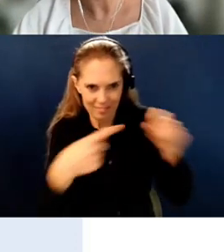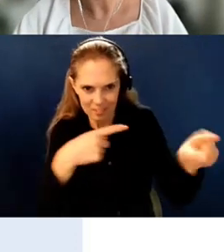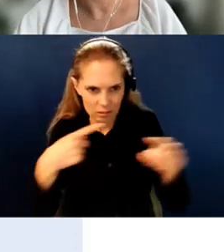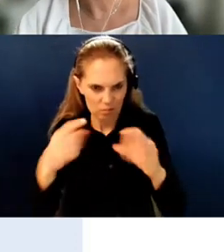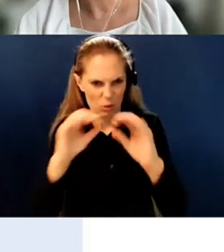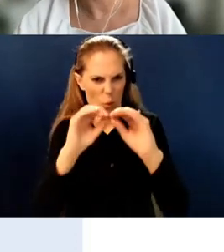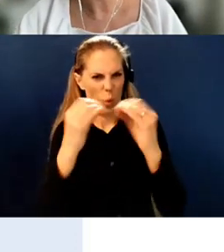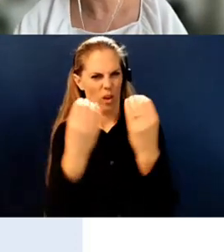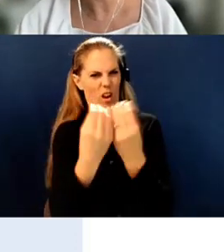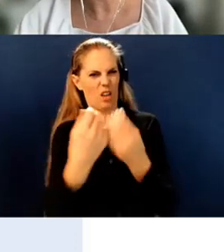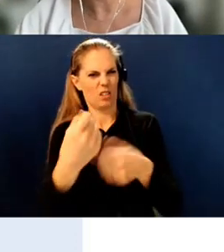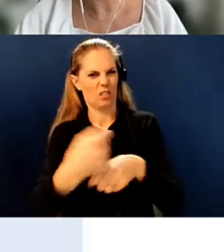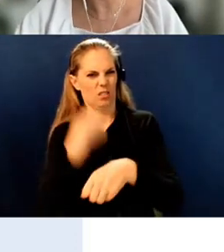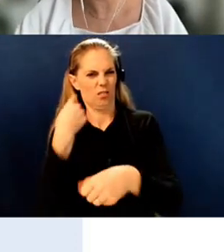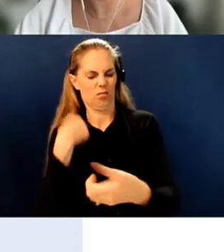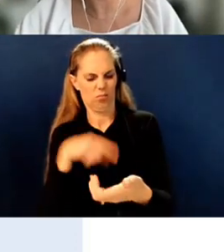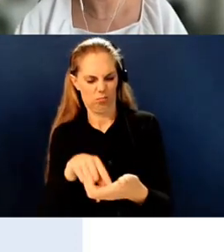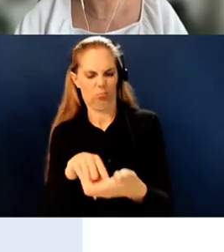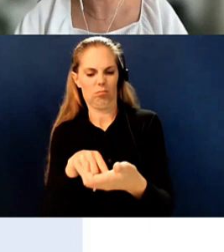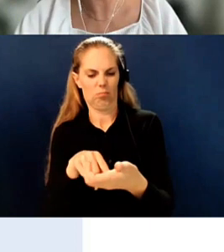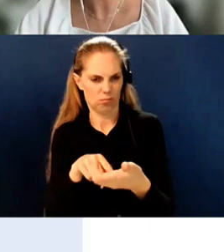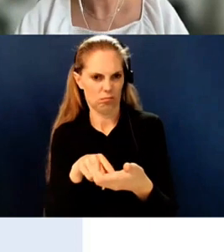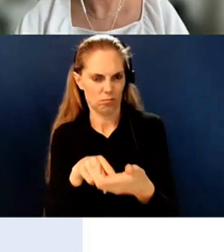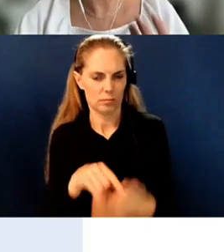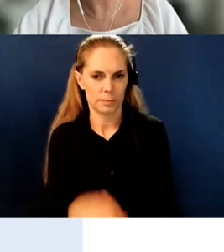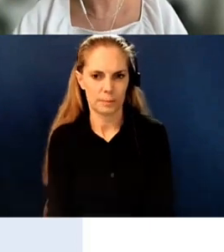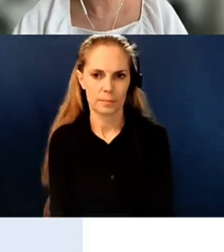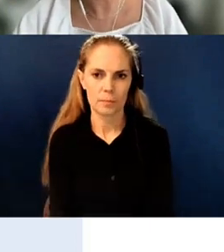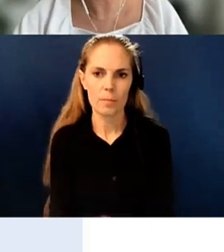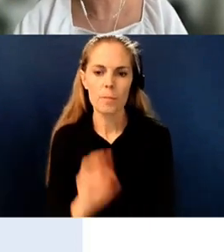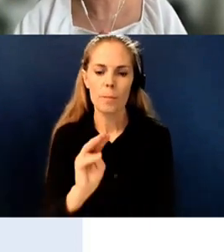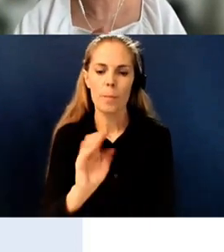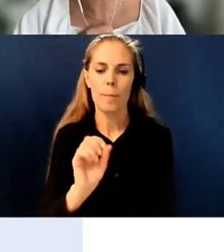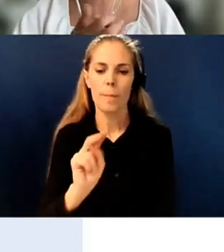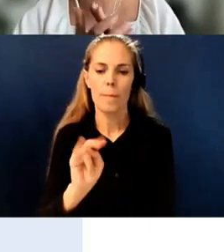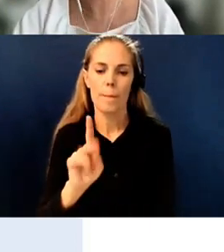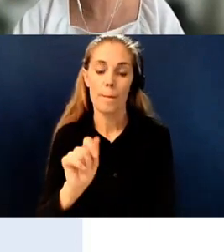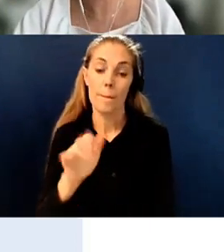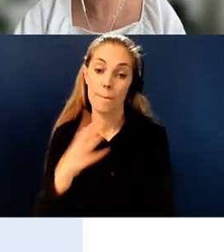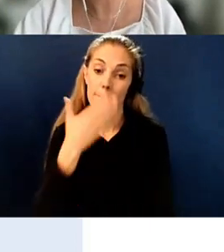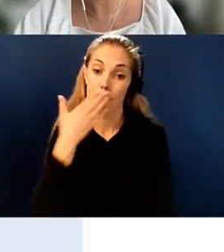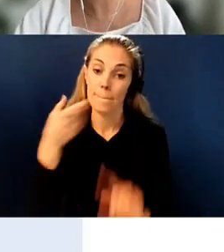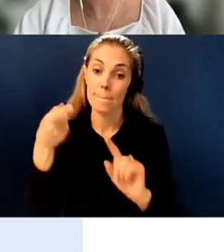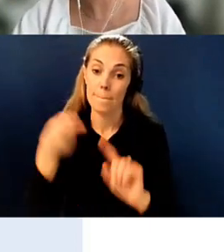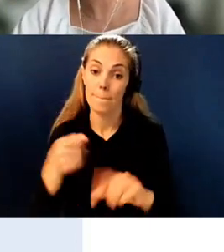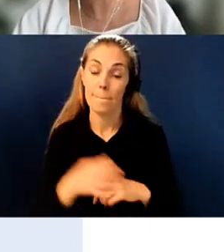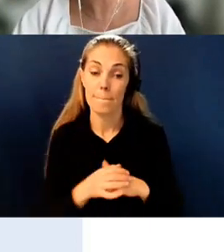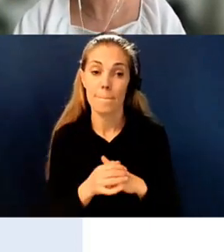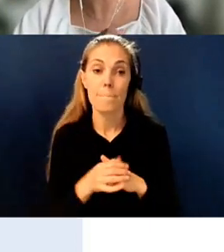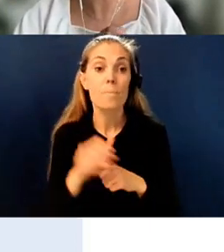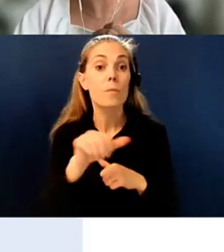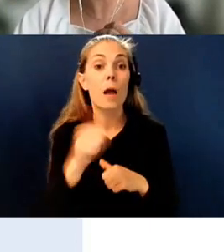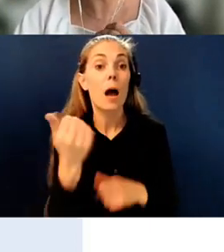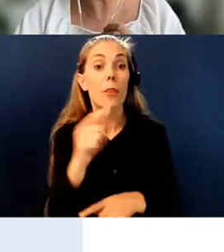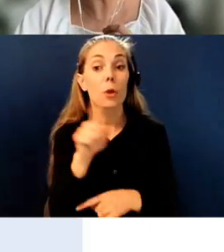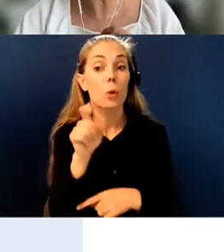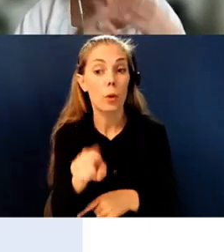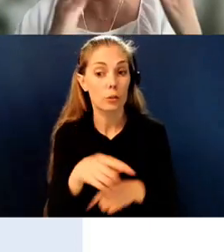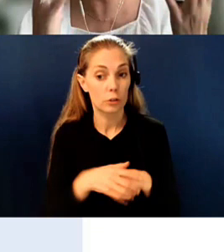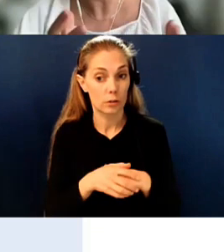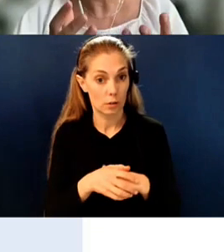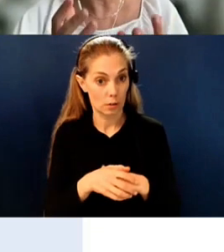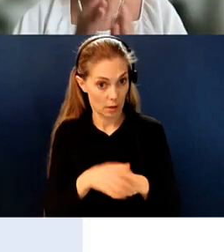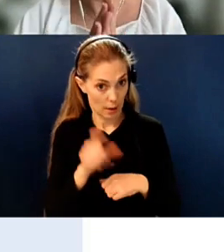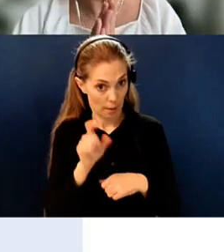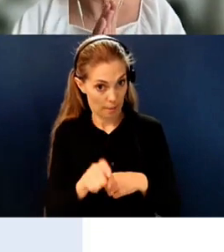organization's number. Mm-hmm. That's a good point as well. And then there's another question. Is this something you would sign up for individually or as an instructor? So